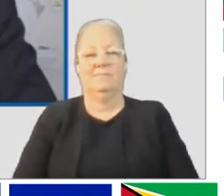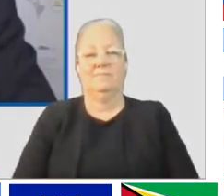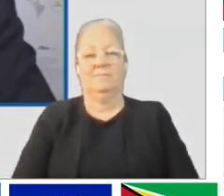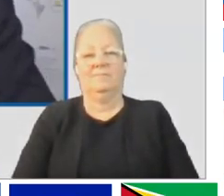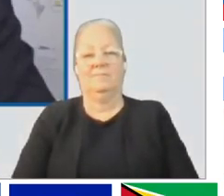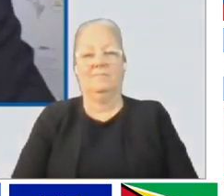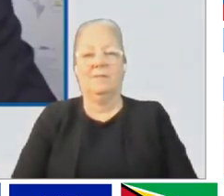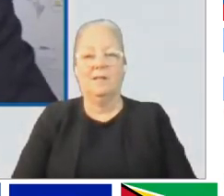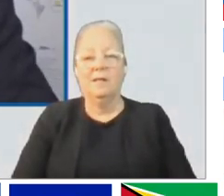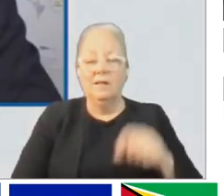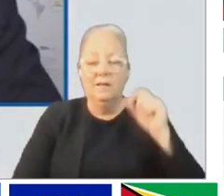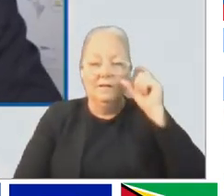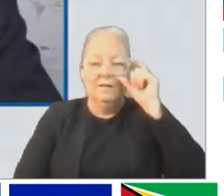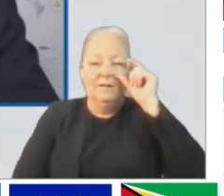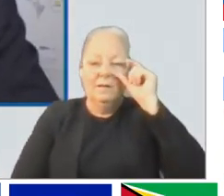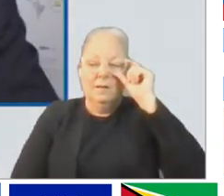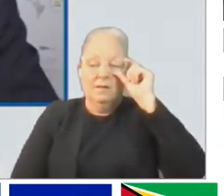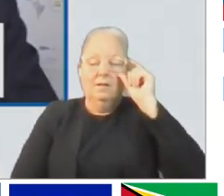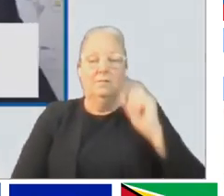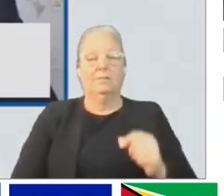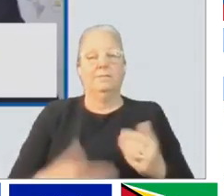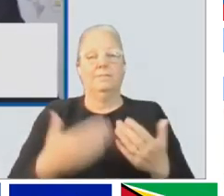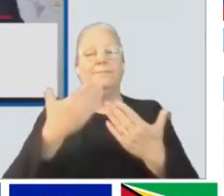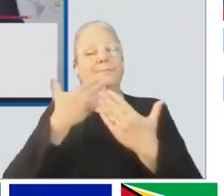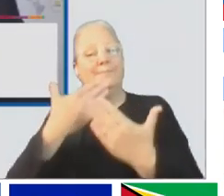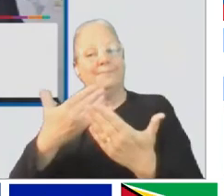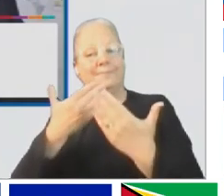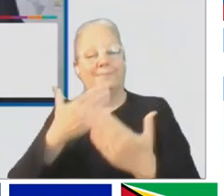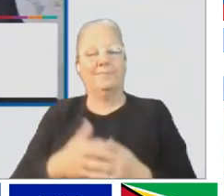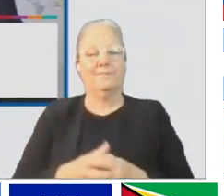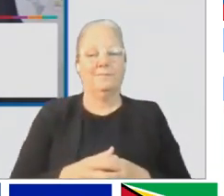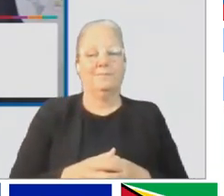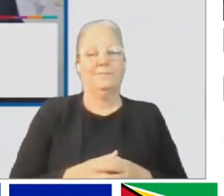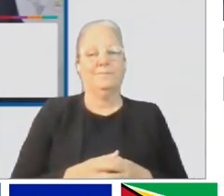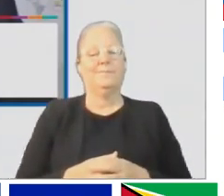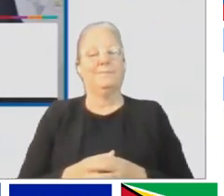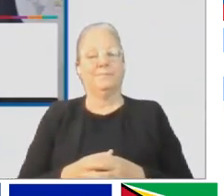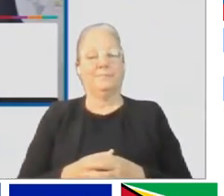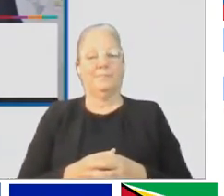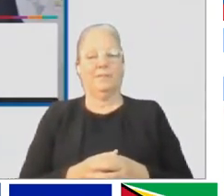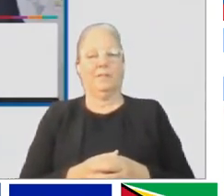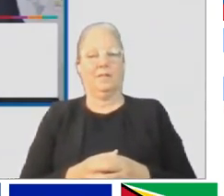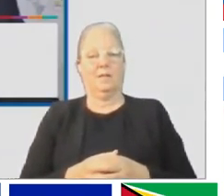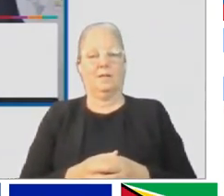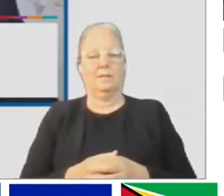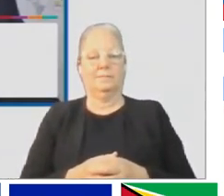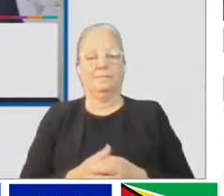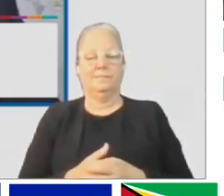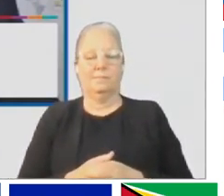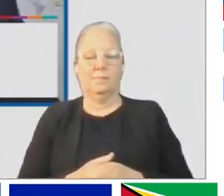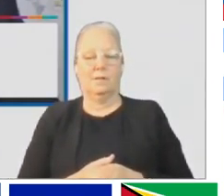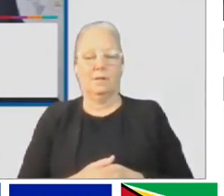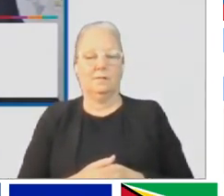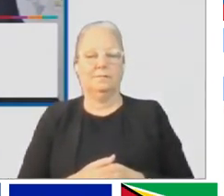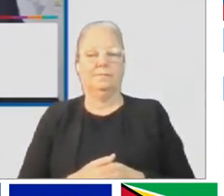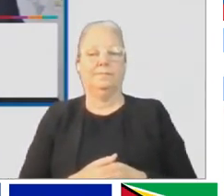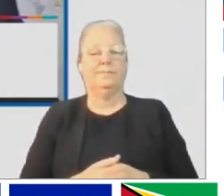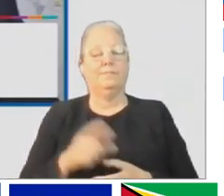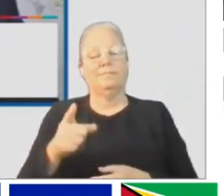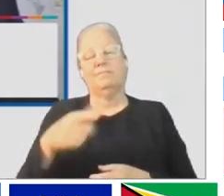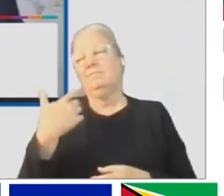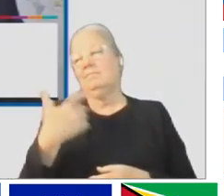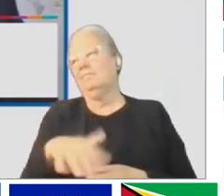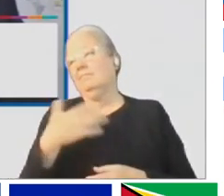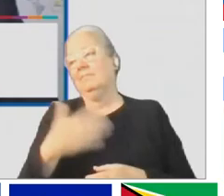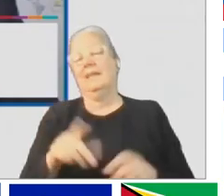Thank you very much, Ms. Forbes. There you have it. We see double and triple one is complex disaster response, you